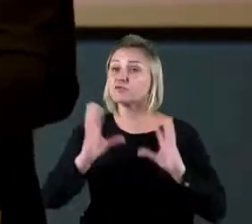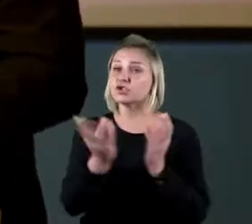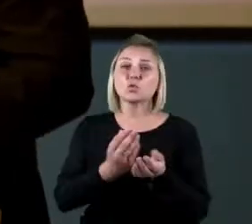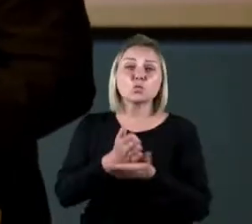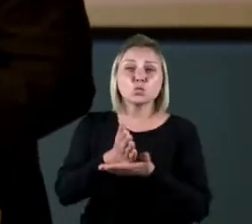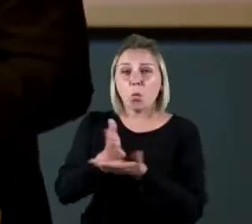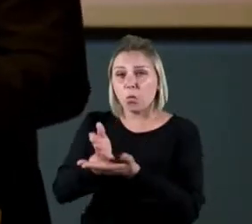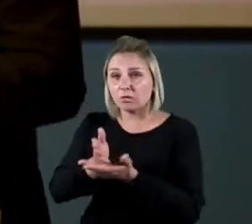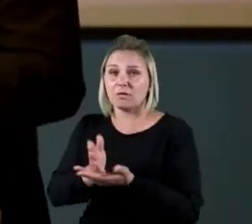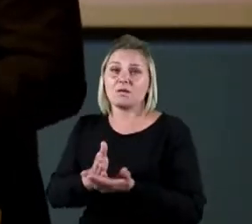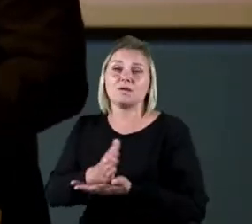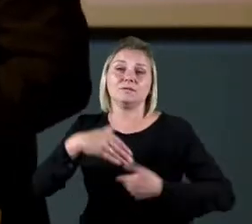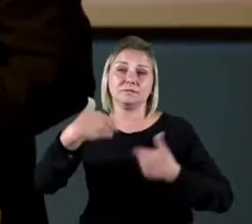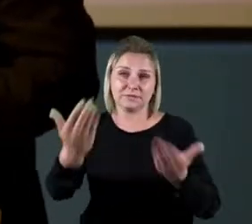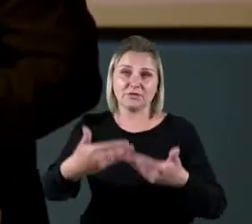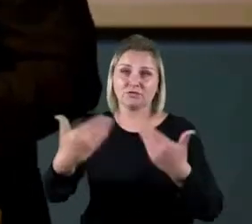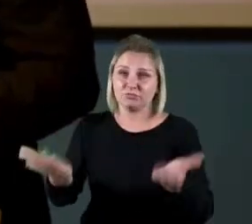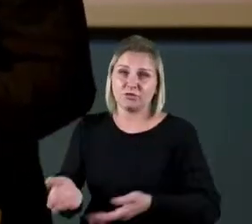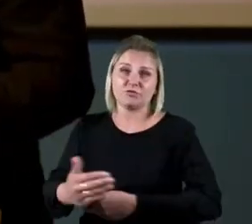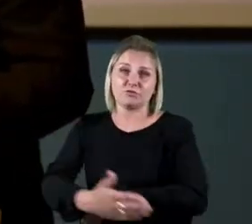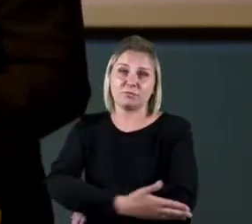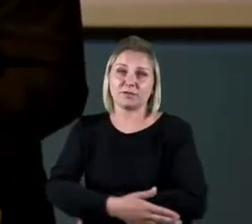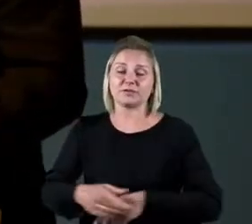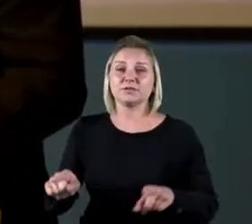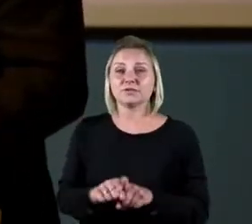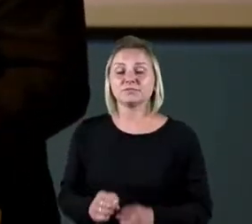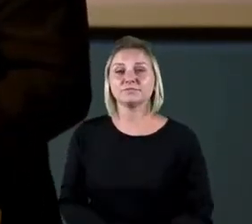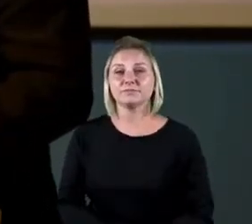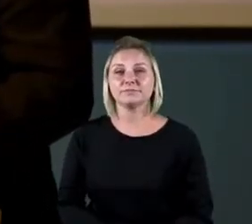of all services.